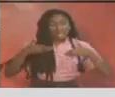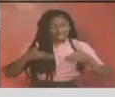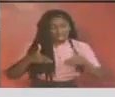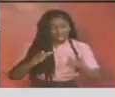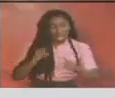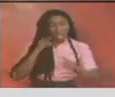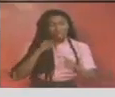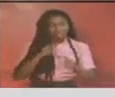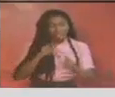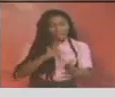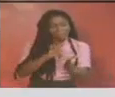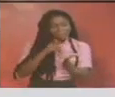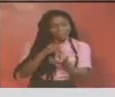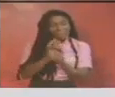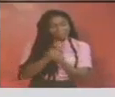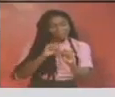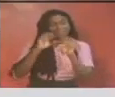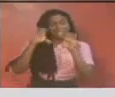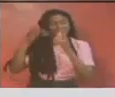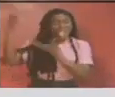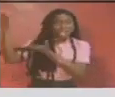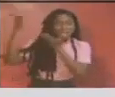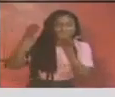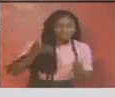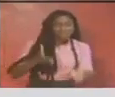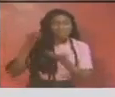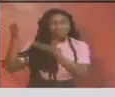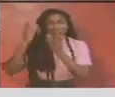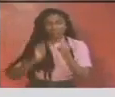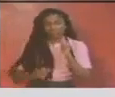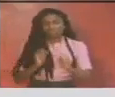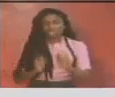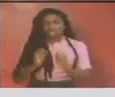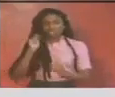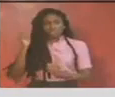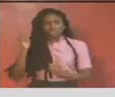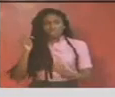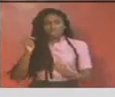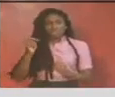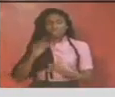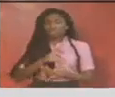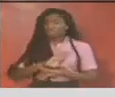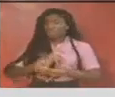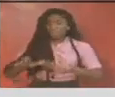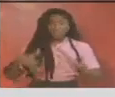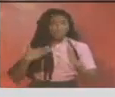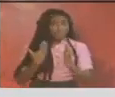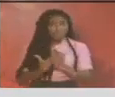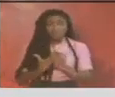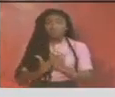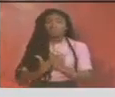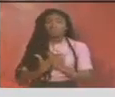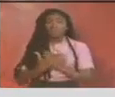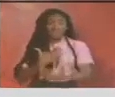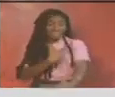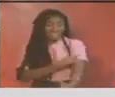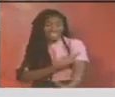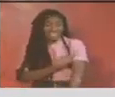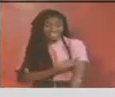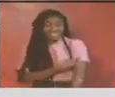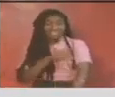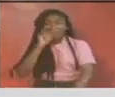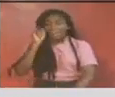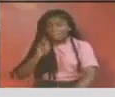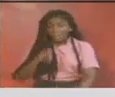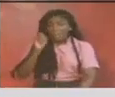procurement, and any incoming vaccine lots must have a lot approval certificate from a lab that tested each